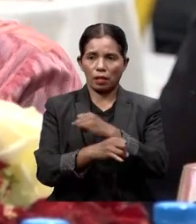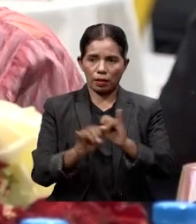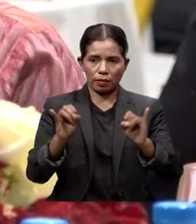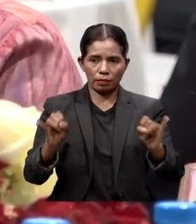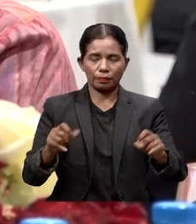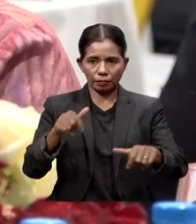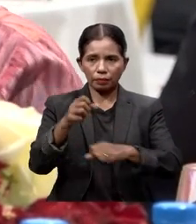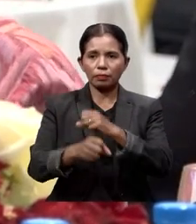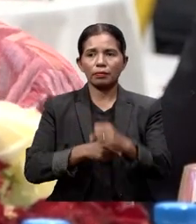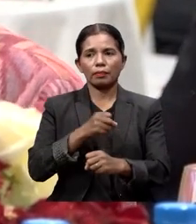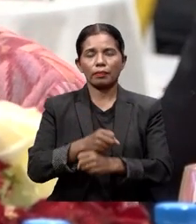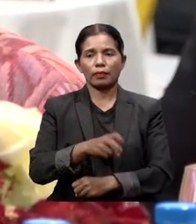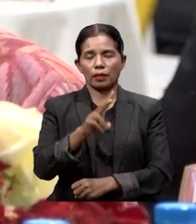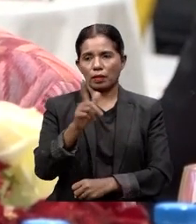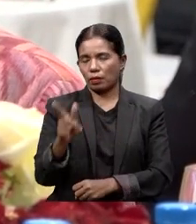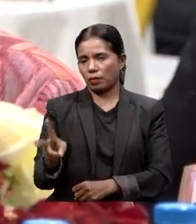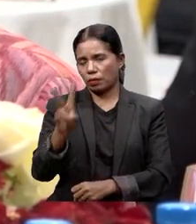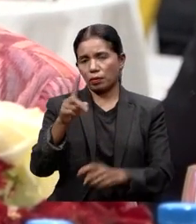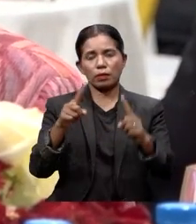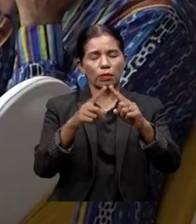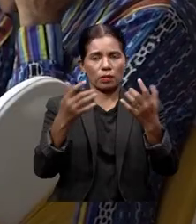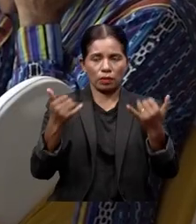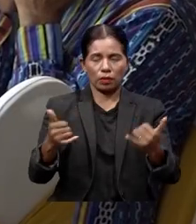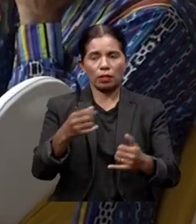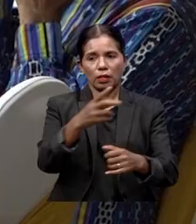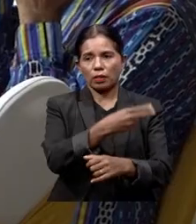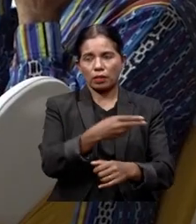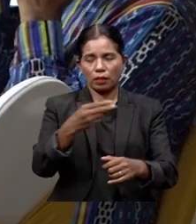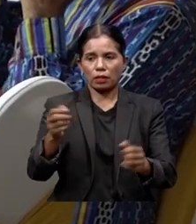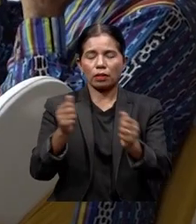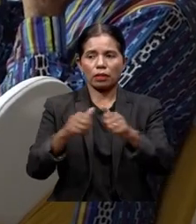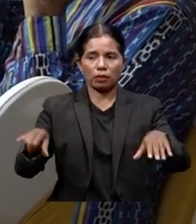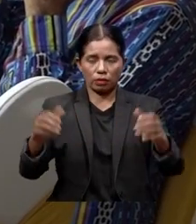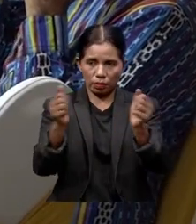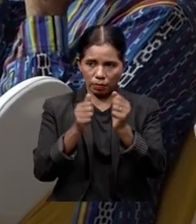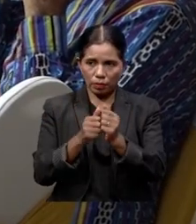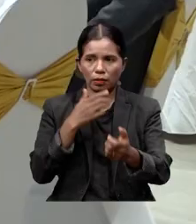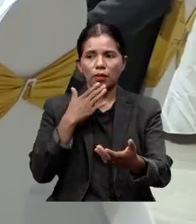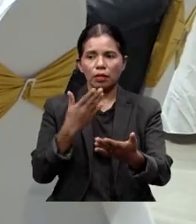independência e atina a rua rua to o in loron, Timor-Leste ou Indonésia e a relação bilateral na